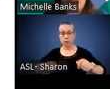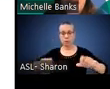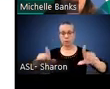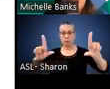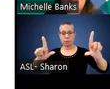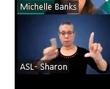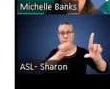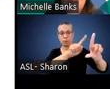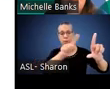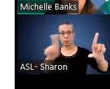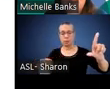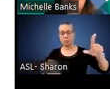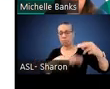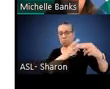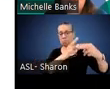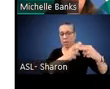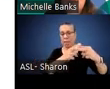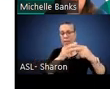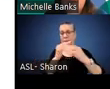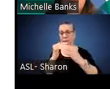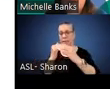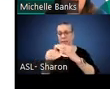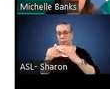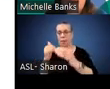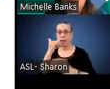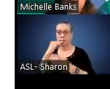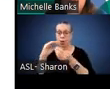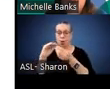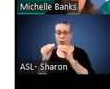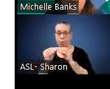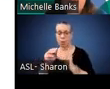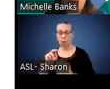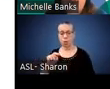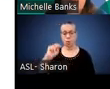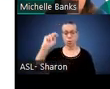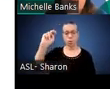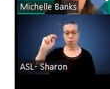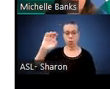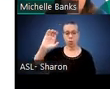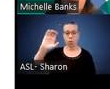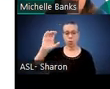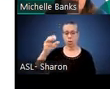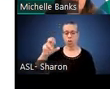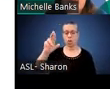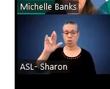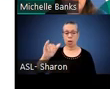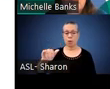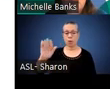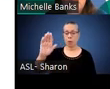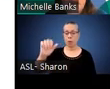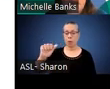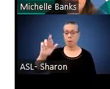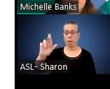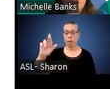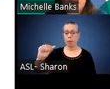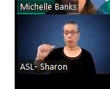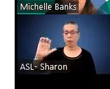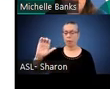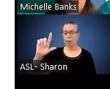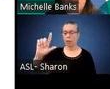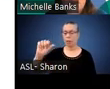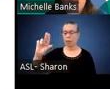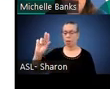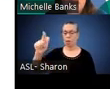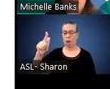their contact information. In the north, we have Cheryl Barraclough. In the south, we have